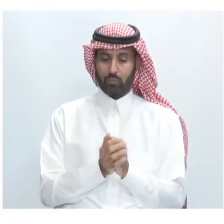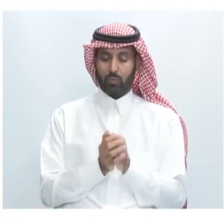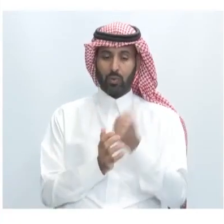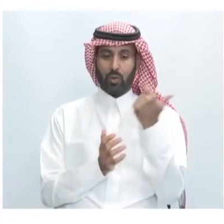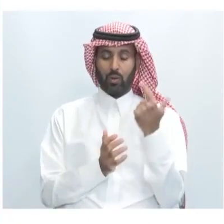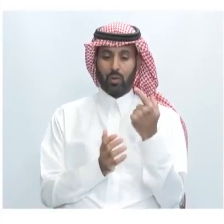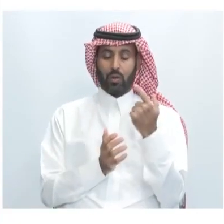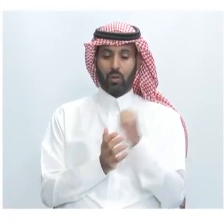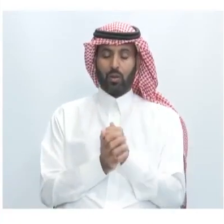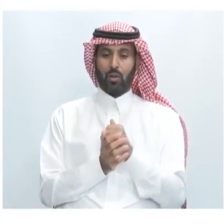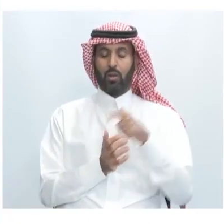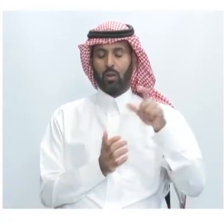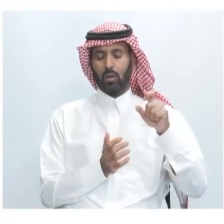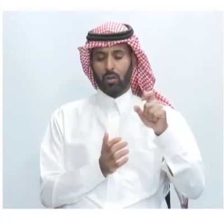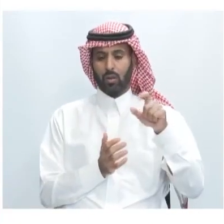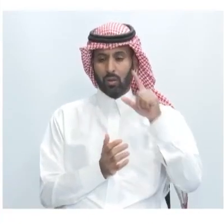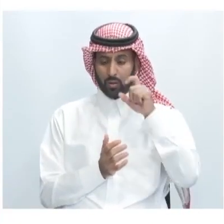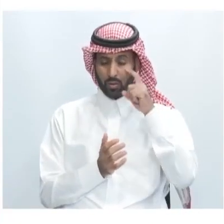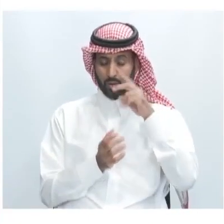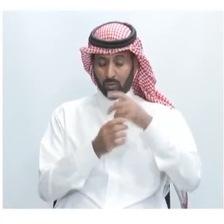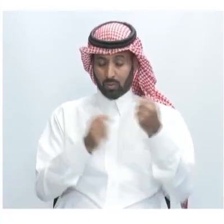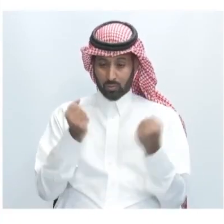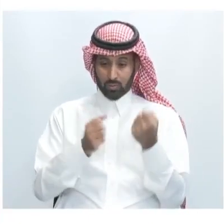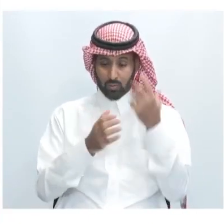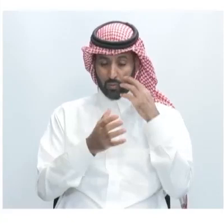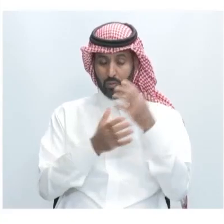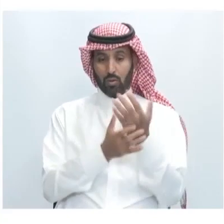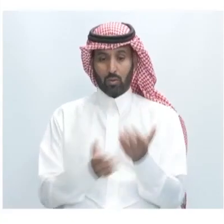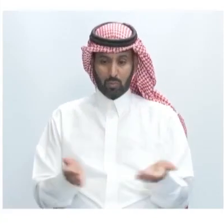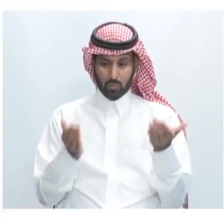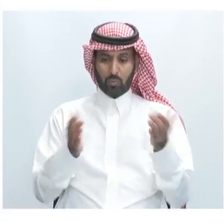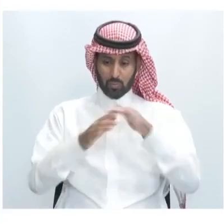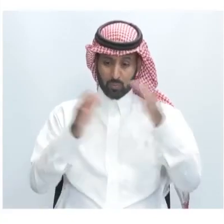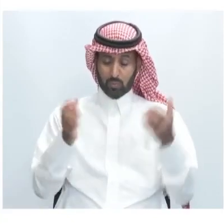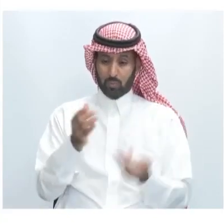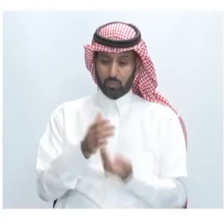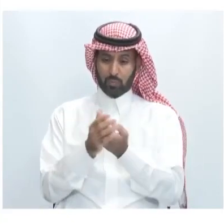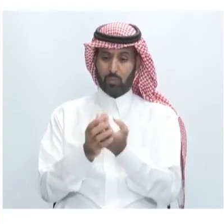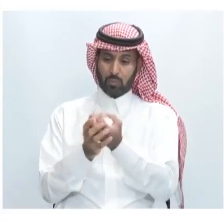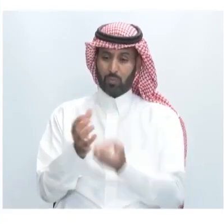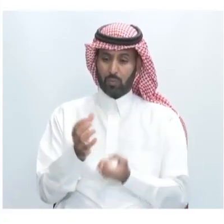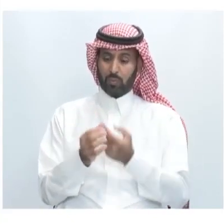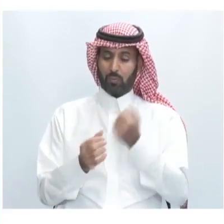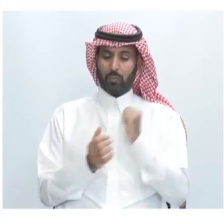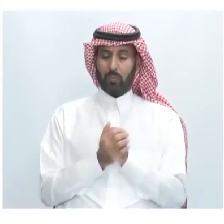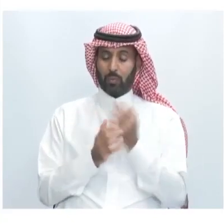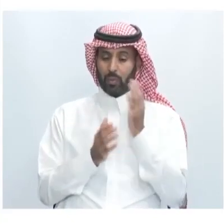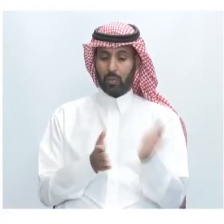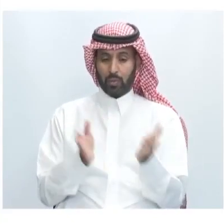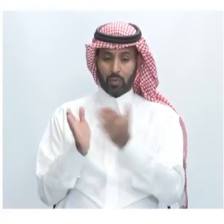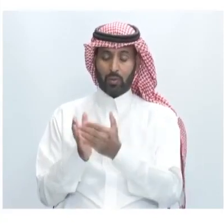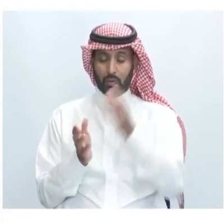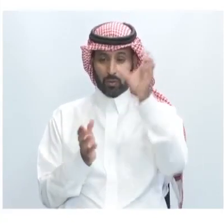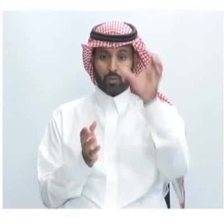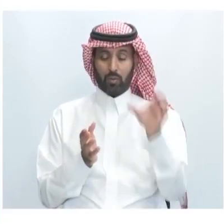have six words: overload, truckload, armload, download, upload, and offload. Again,